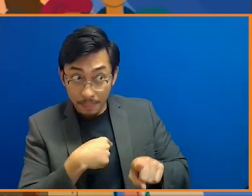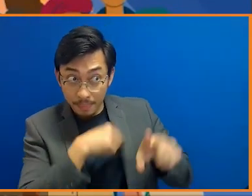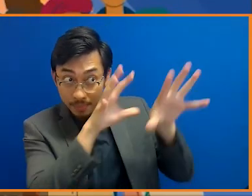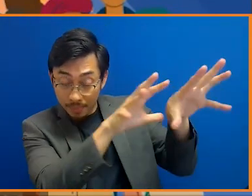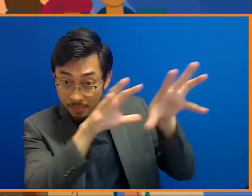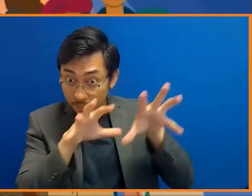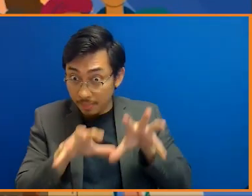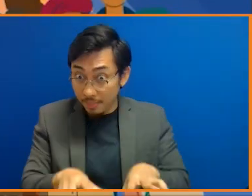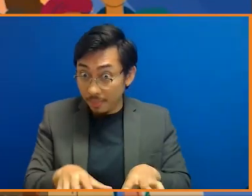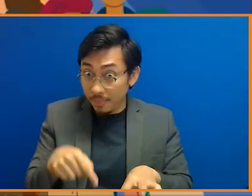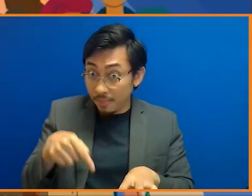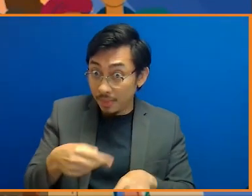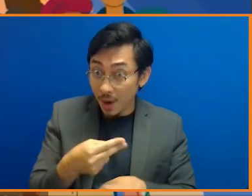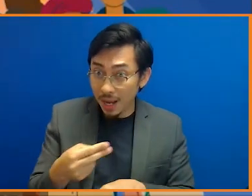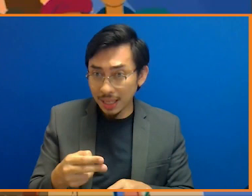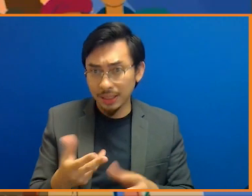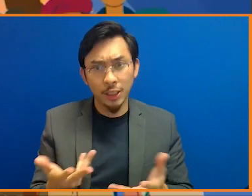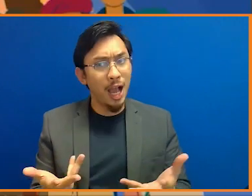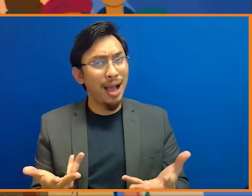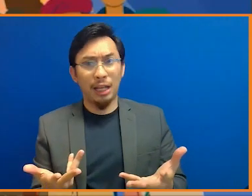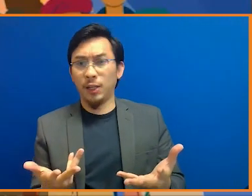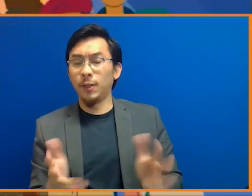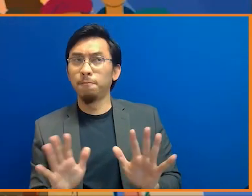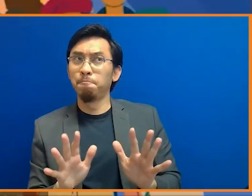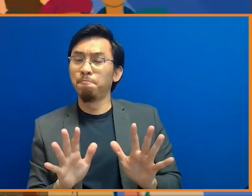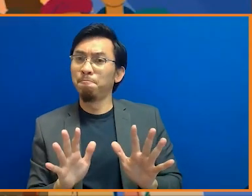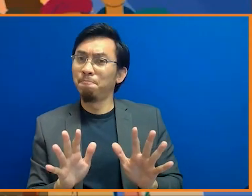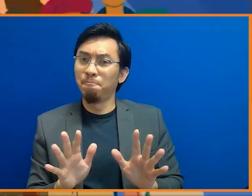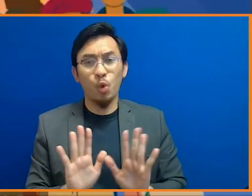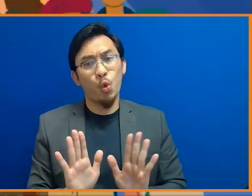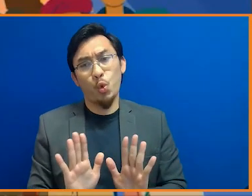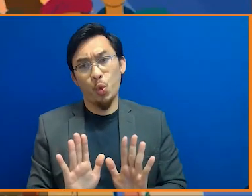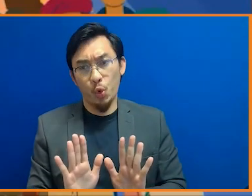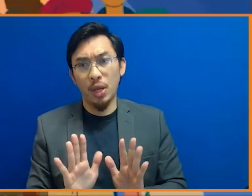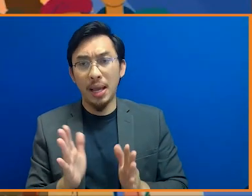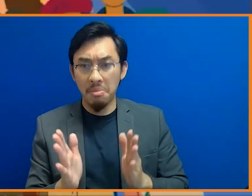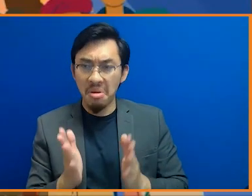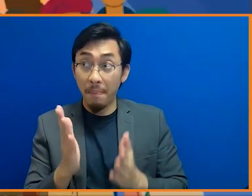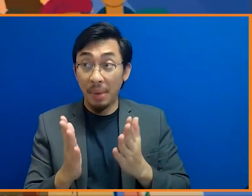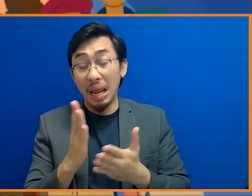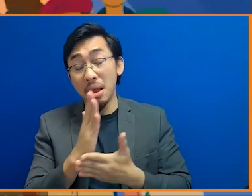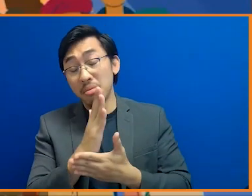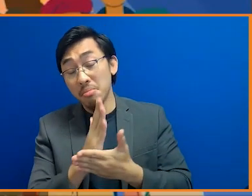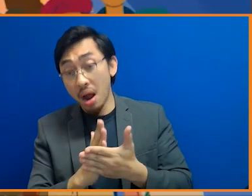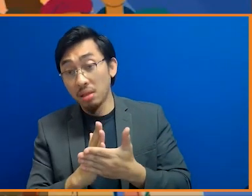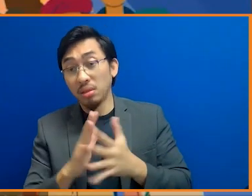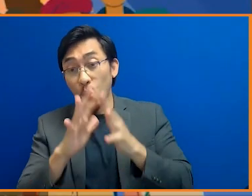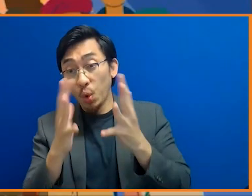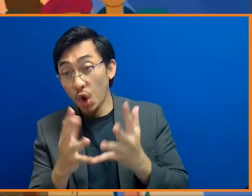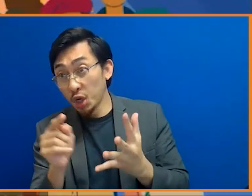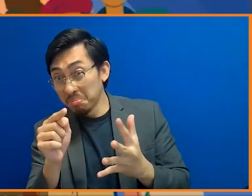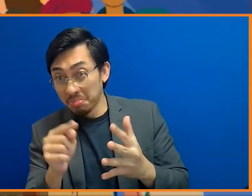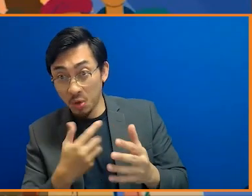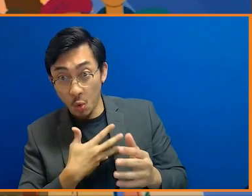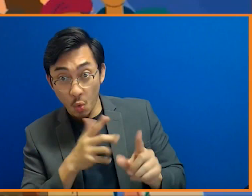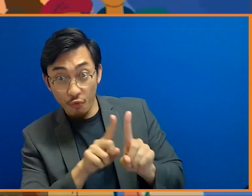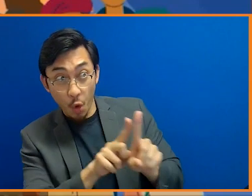same thing what Japan do and do that in Indonesia or other part of the world